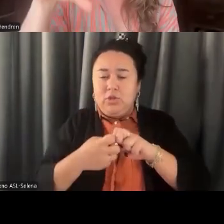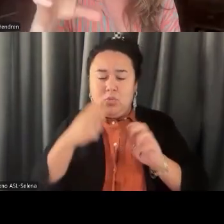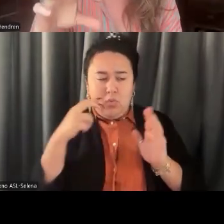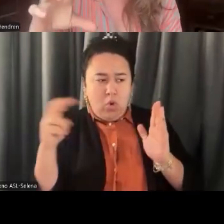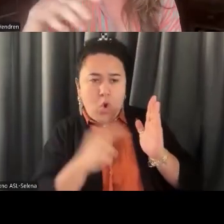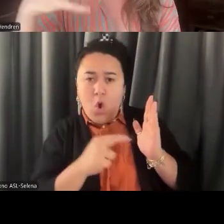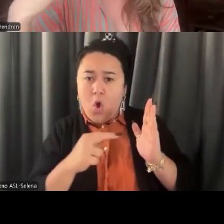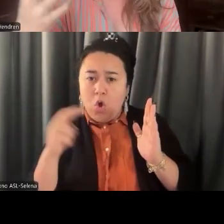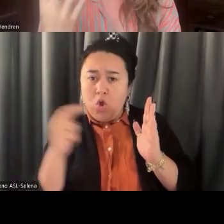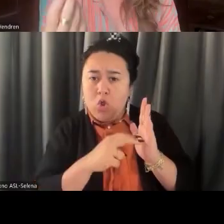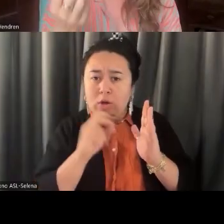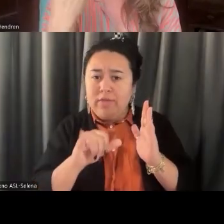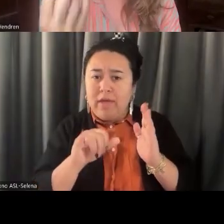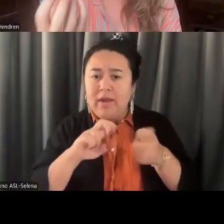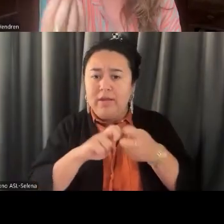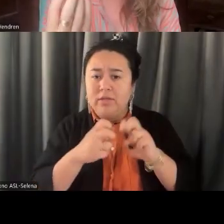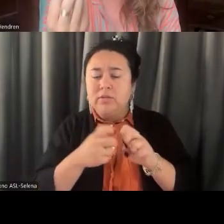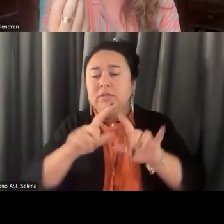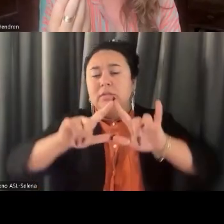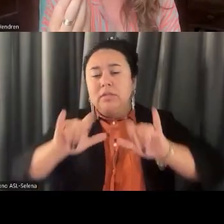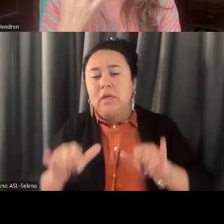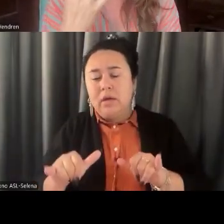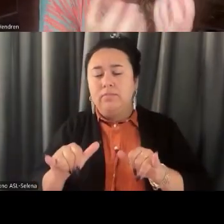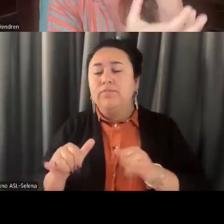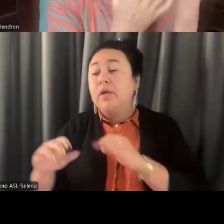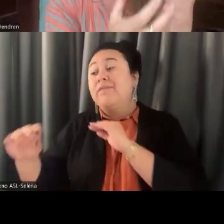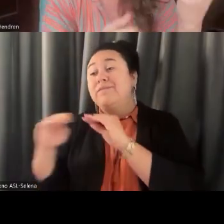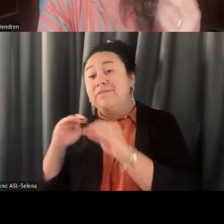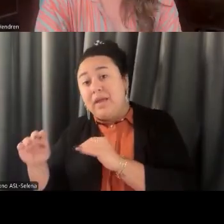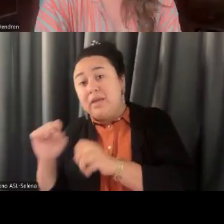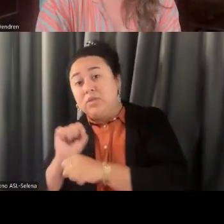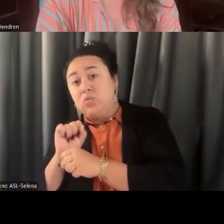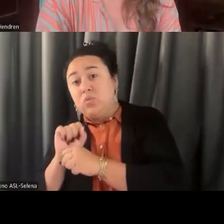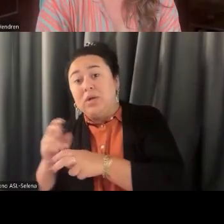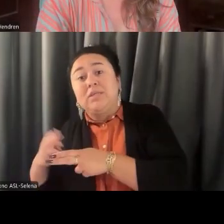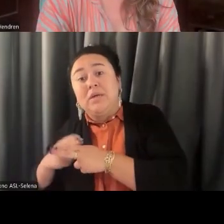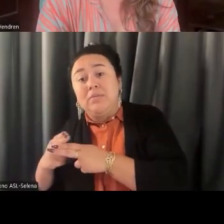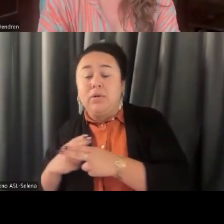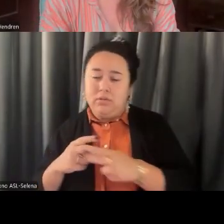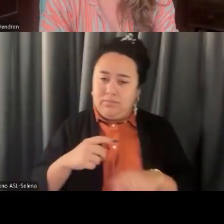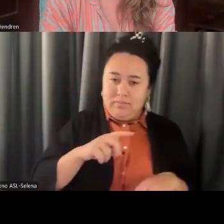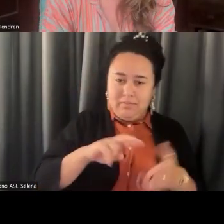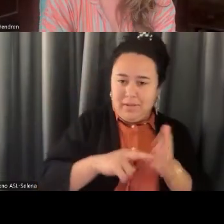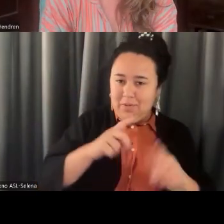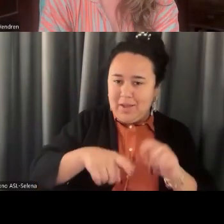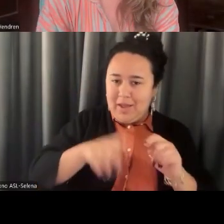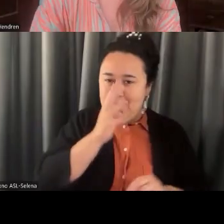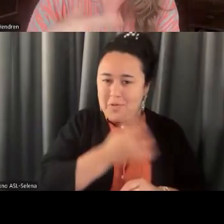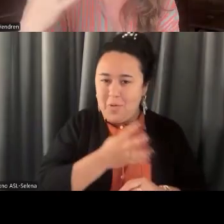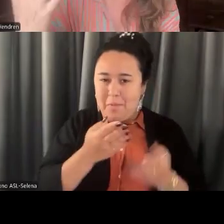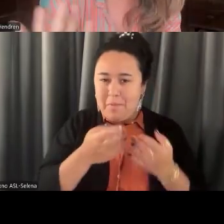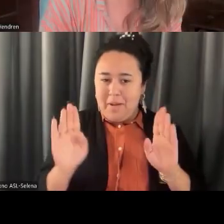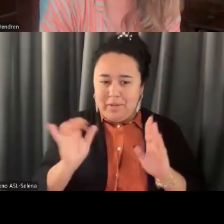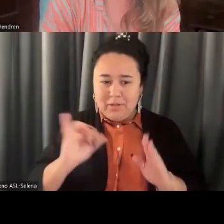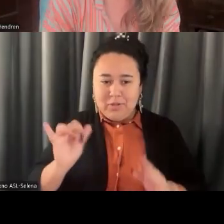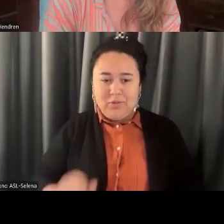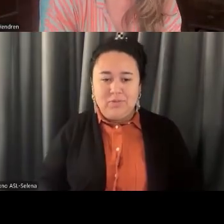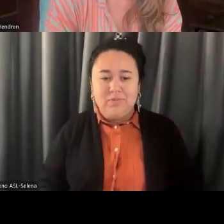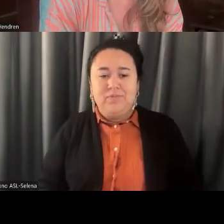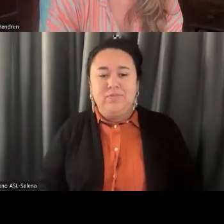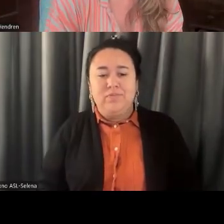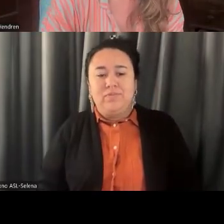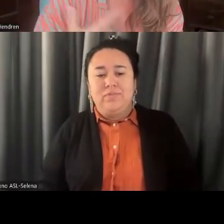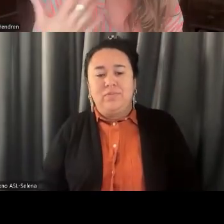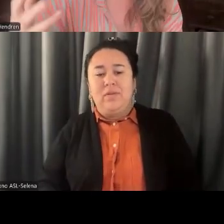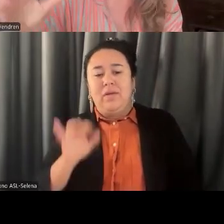So it openly does that band-aiding work while making this unignorable enigma in public. So those kind of projects